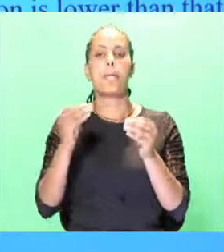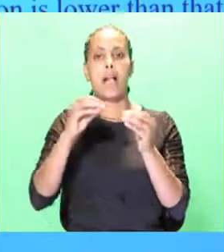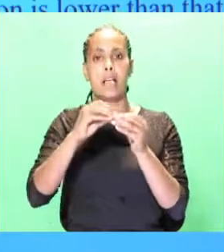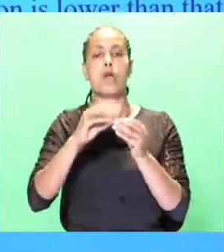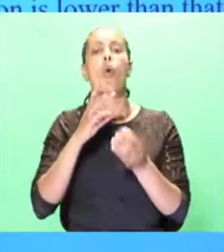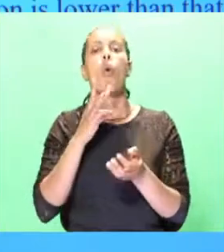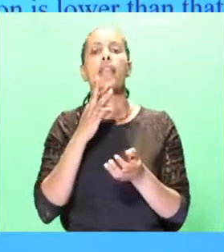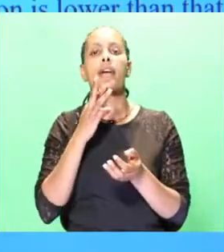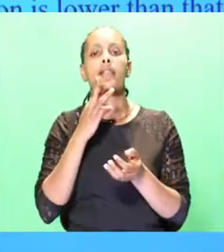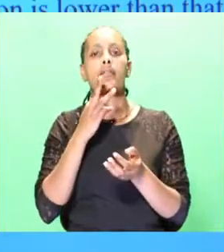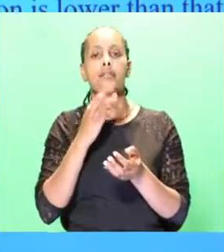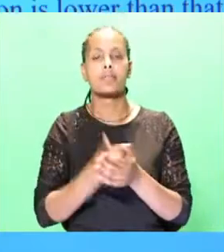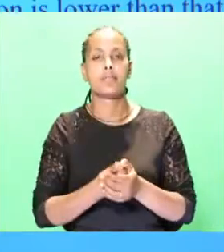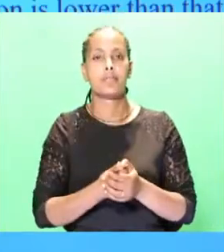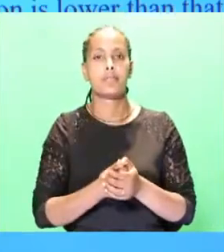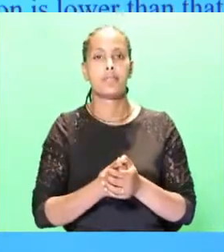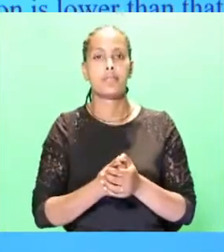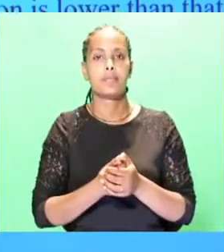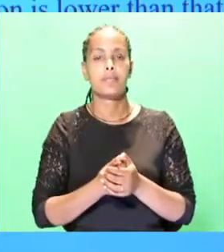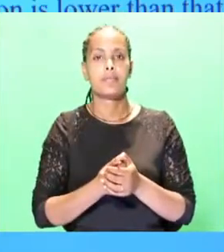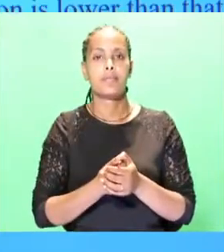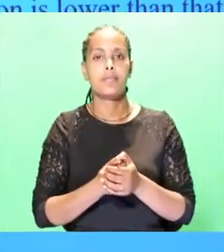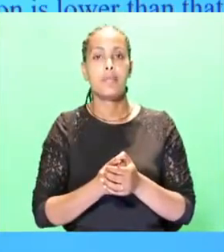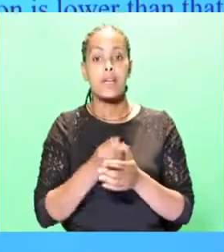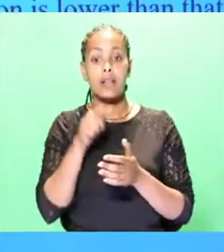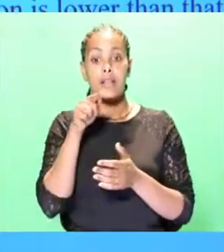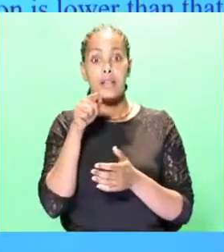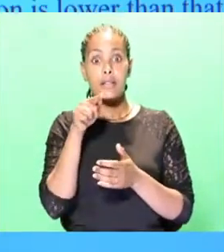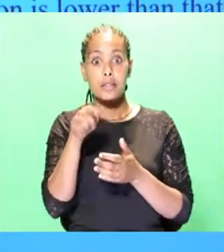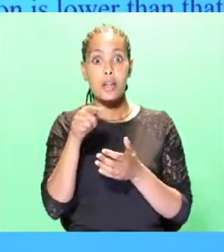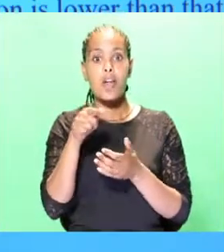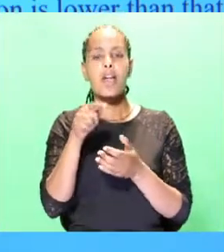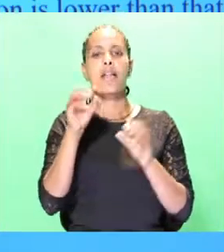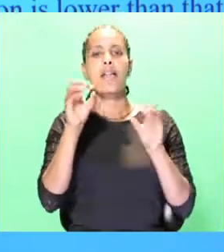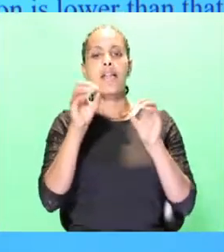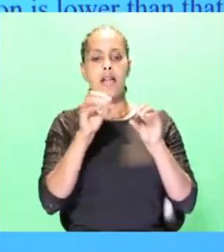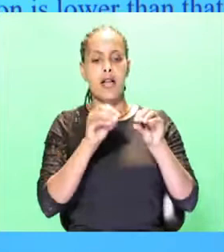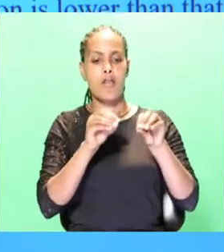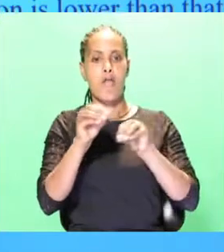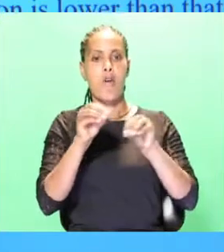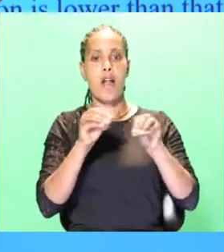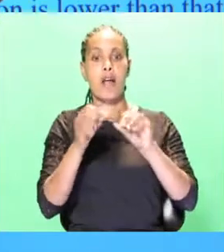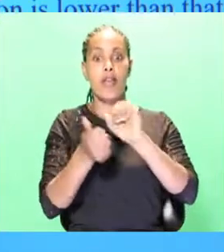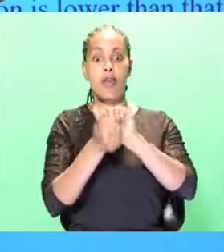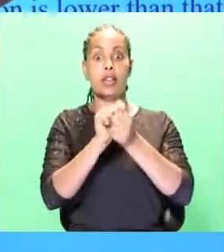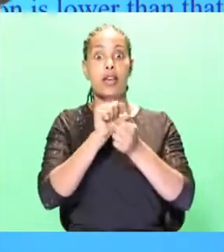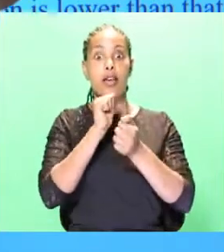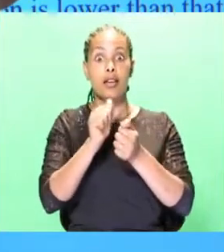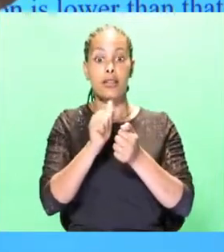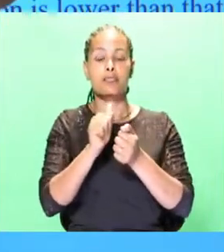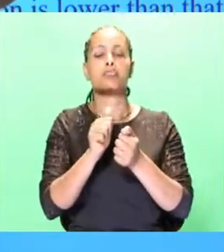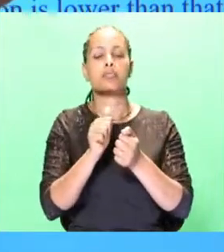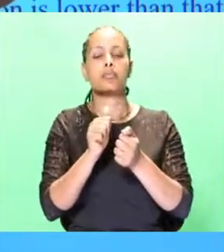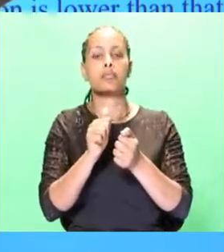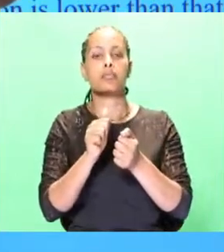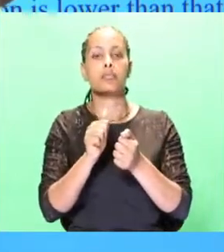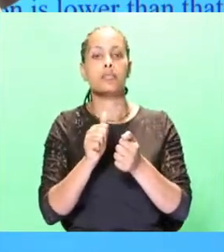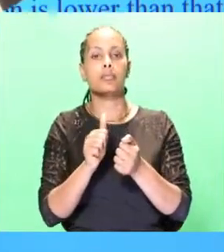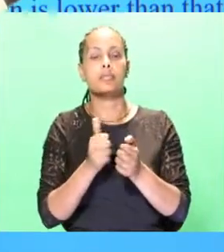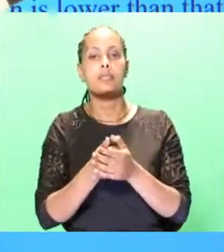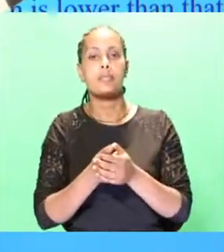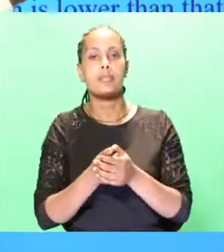water. Plus water. This is non-volatile. Non-volatile.